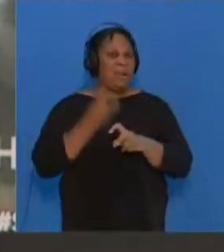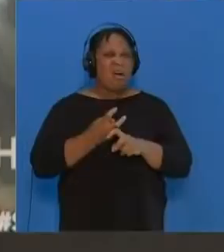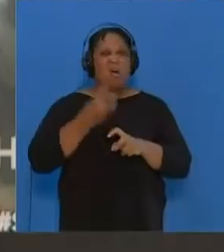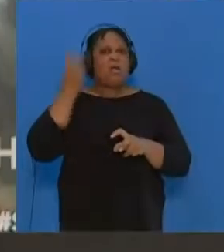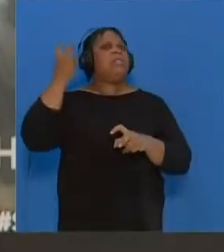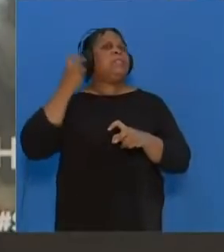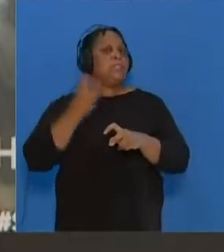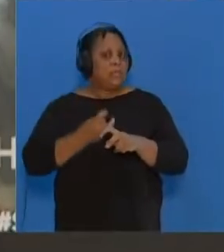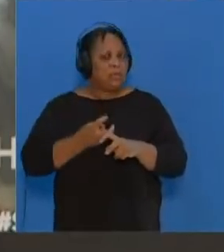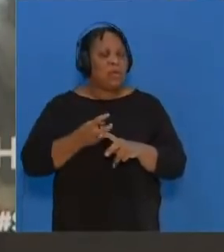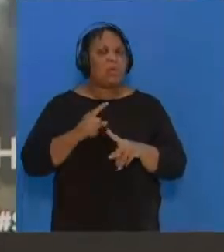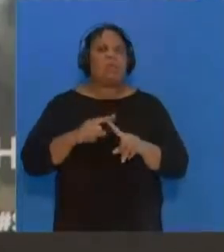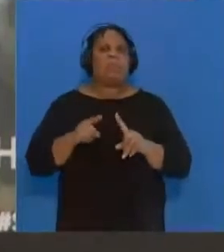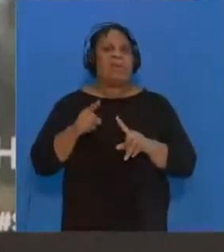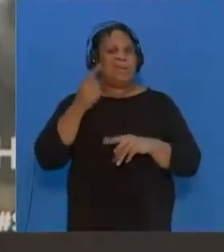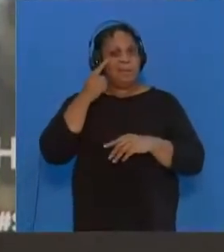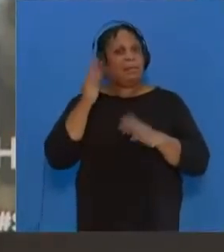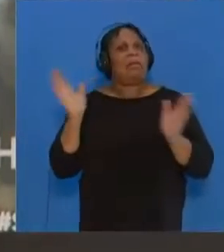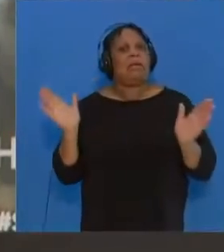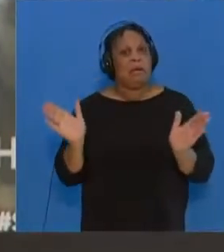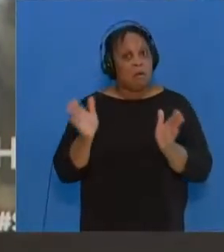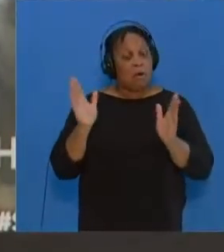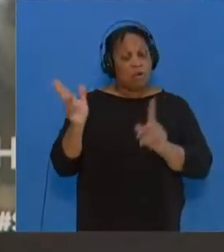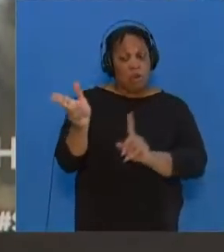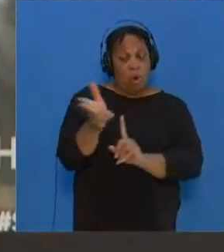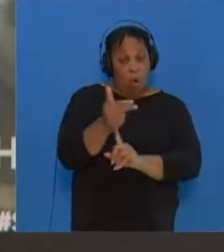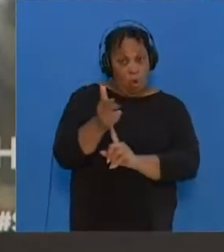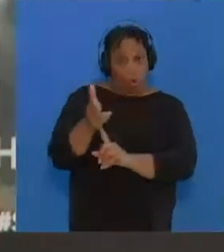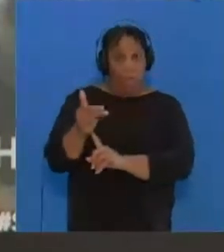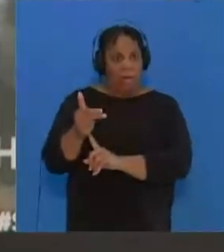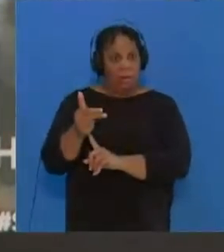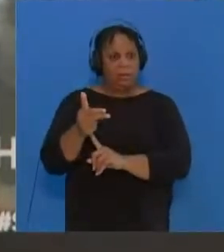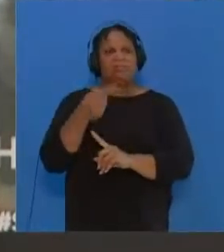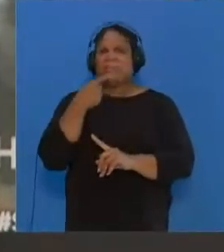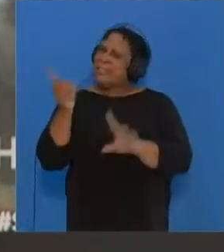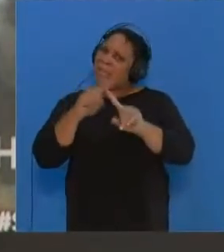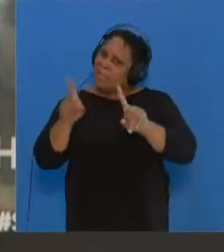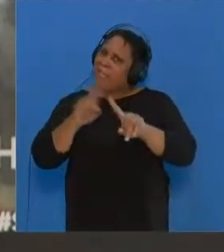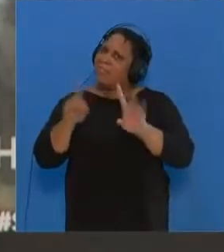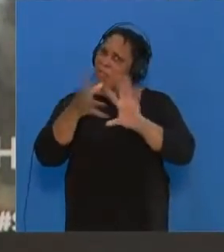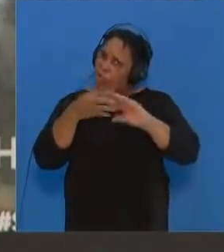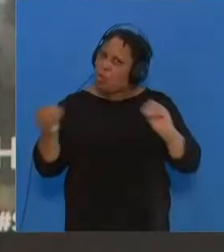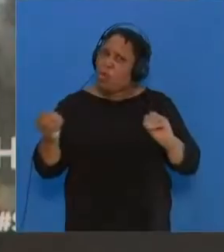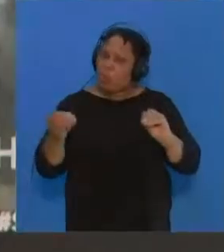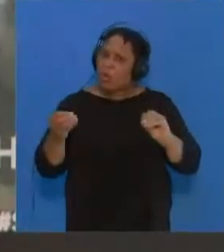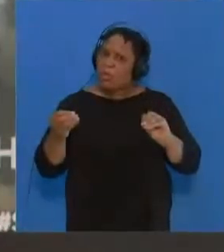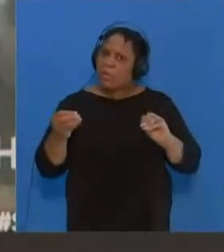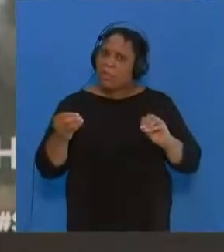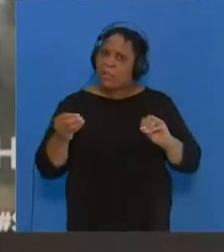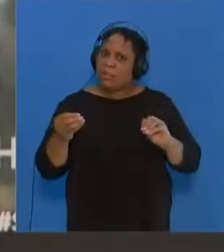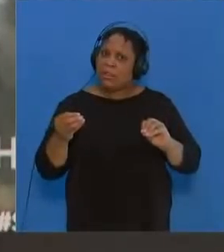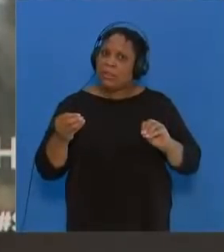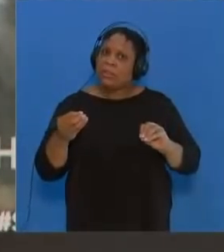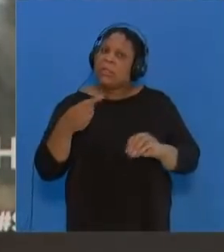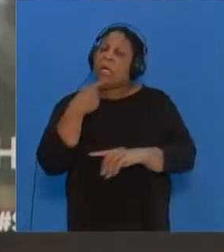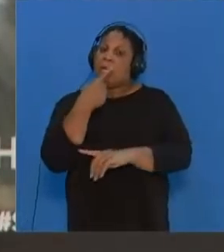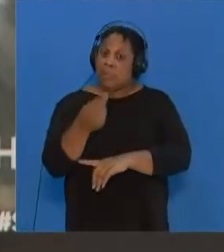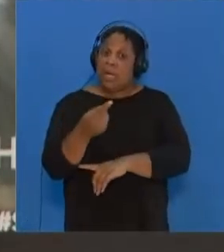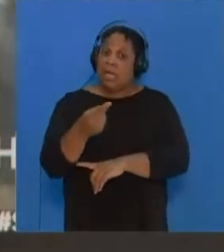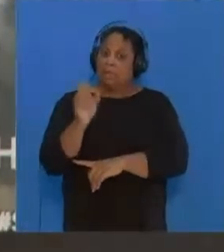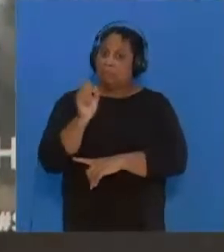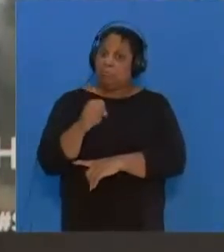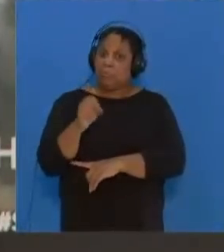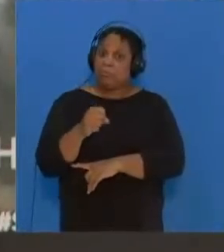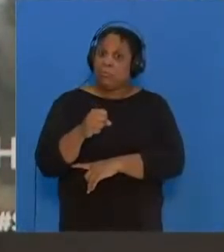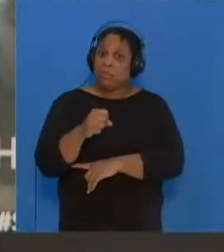difficult for them. But I think I would encourage our hoteliers to tell a different story. Tell the story of we are going